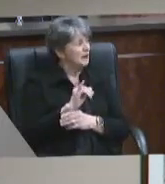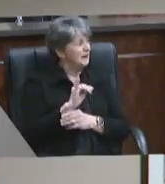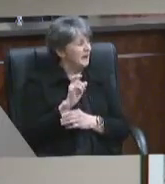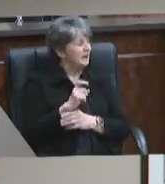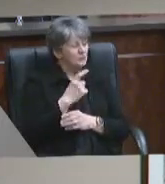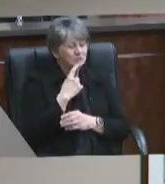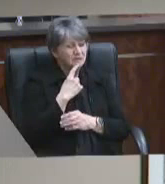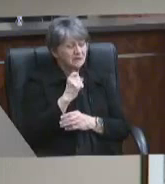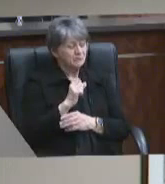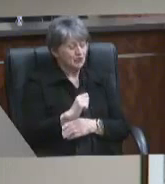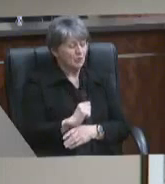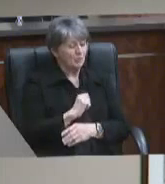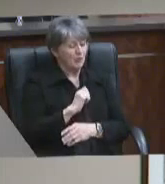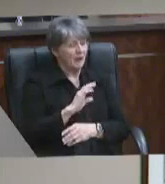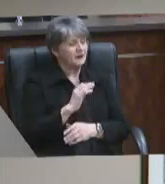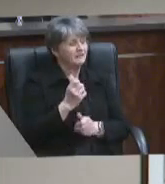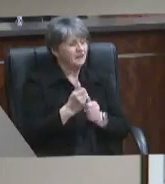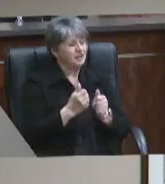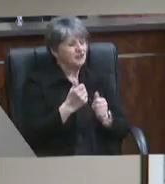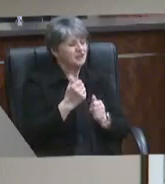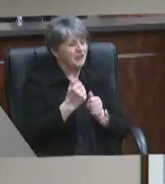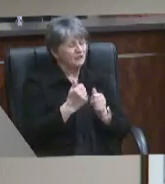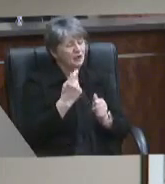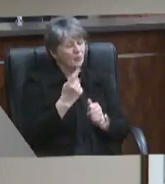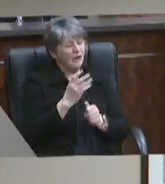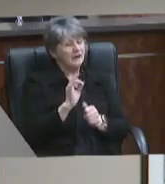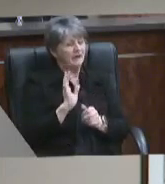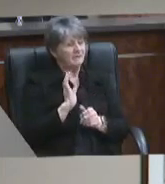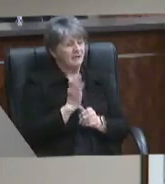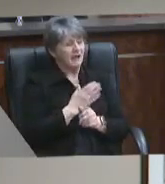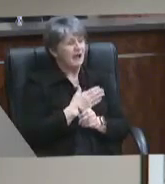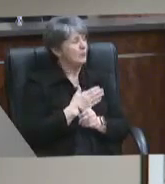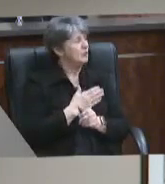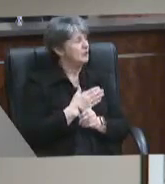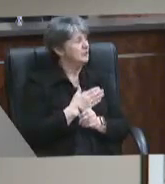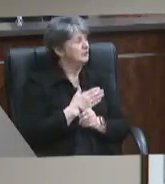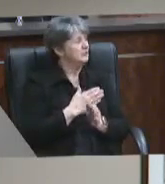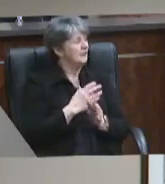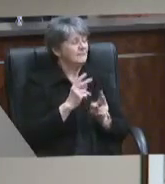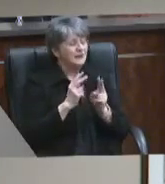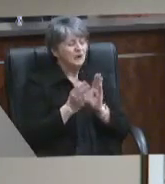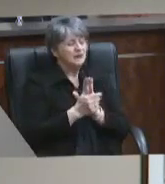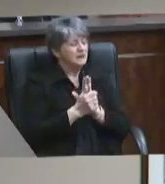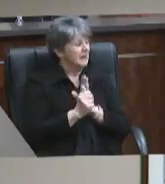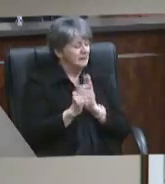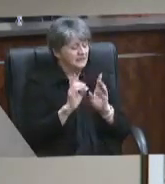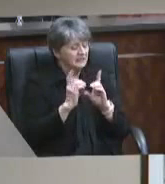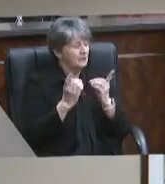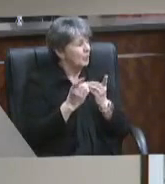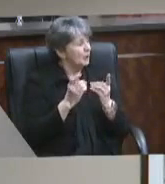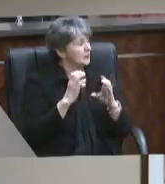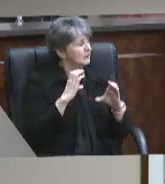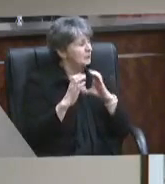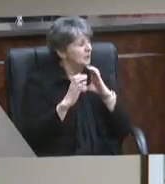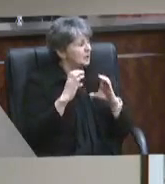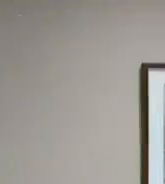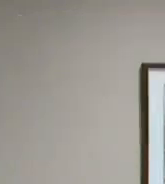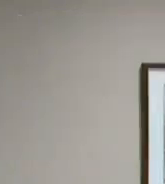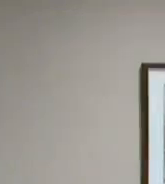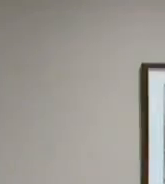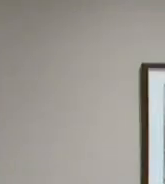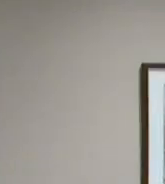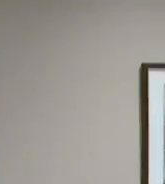so proud of each and every one of our very tiny but very talented Department of Communication. Ed?